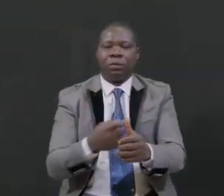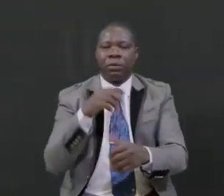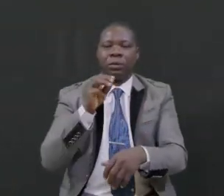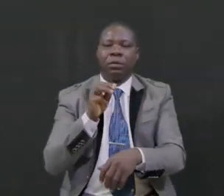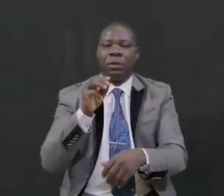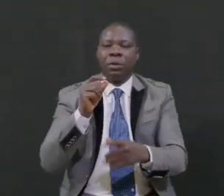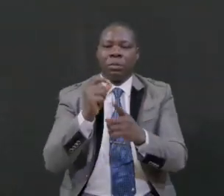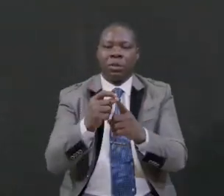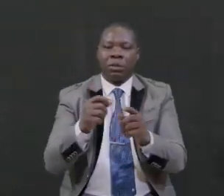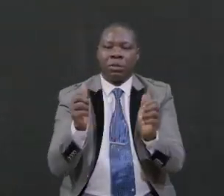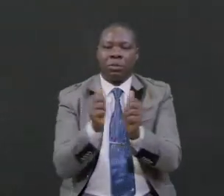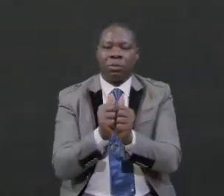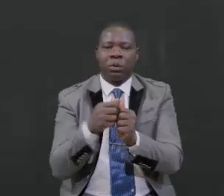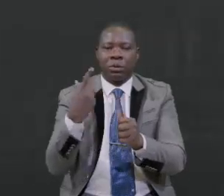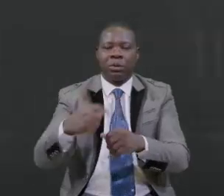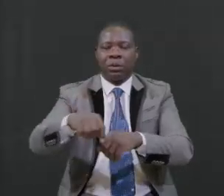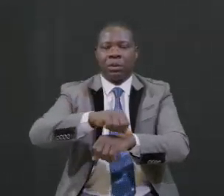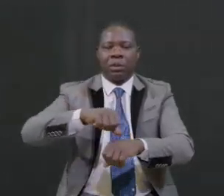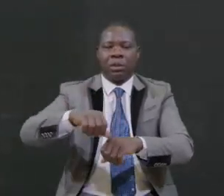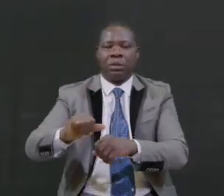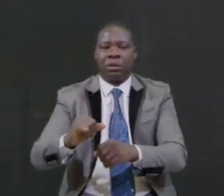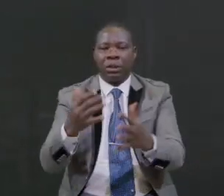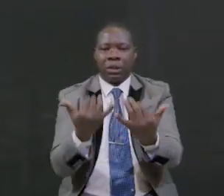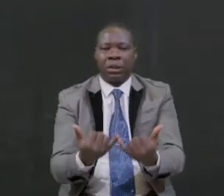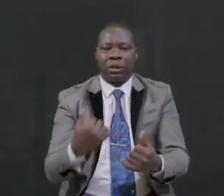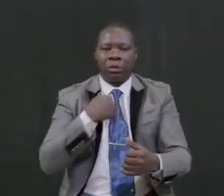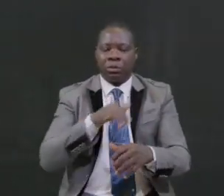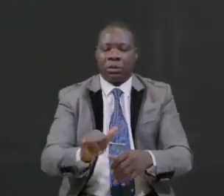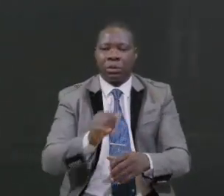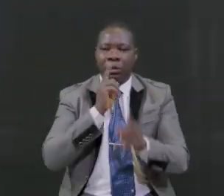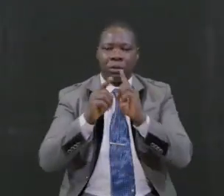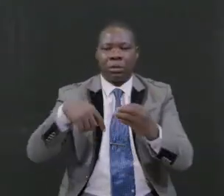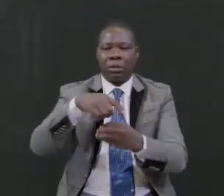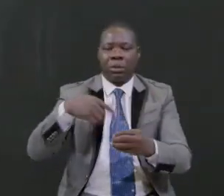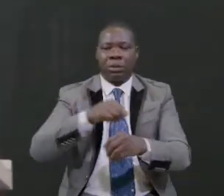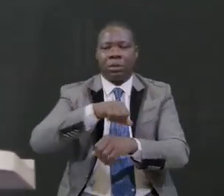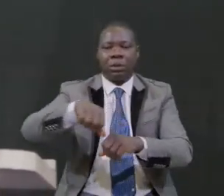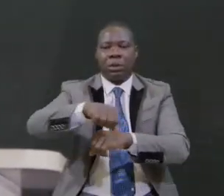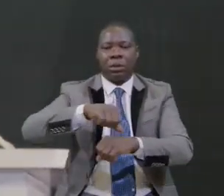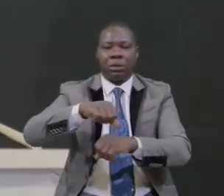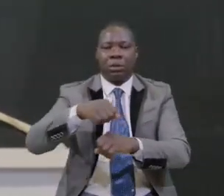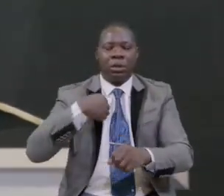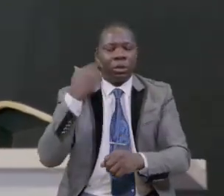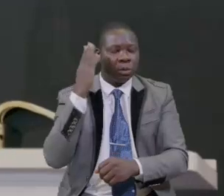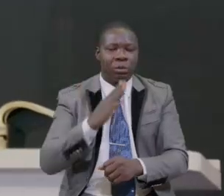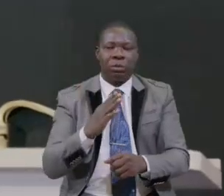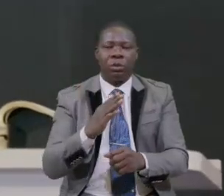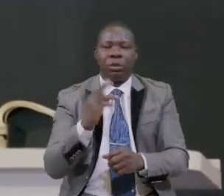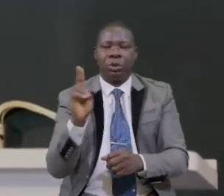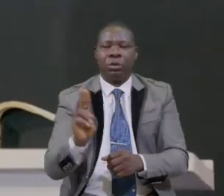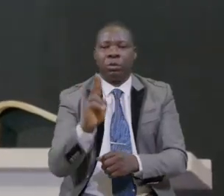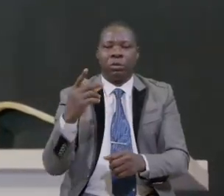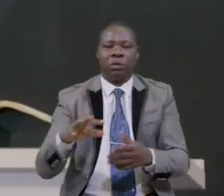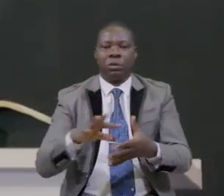the anointing. Now, we're still talking about the anointing. We're going to use the story and the life